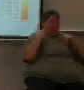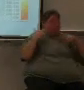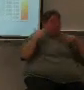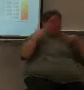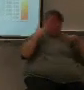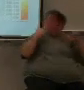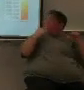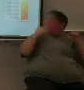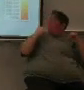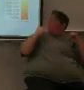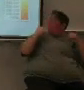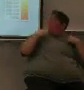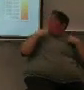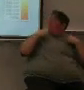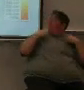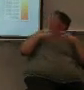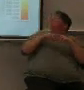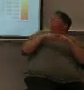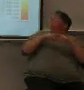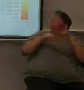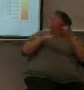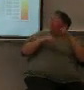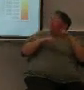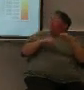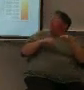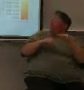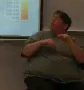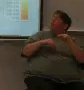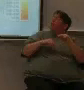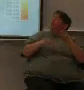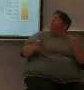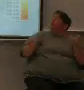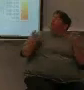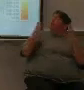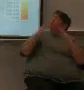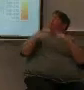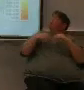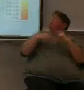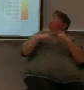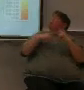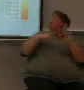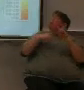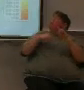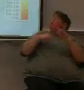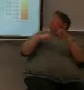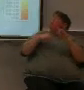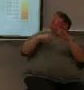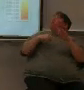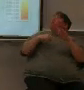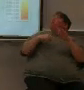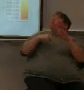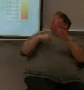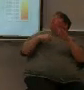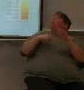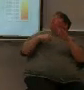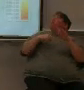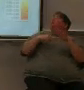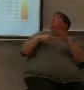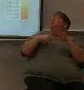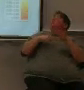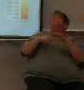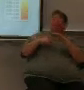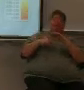Okay, so here we've got sulfate ion concentrations, and it's just from 85 to 2008, and it's just